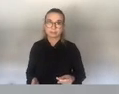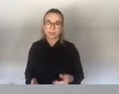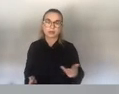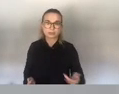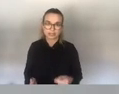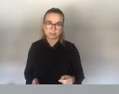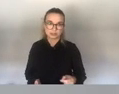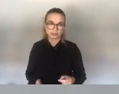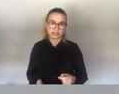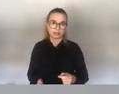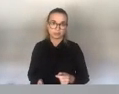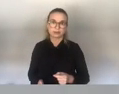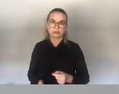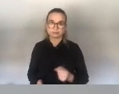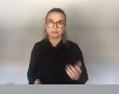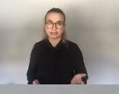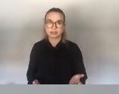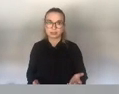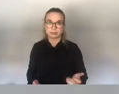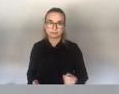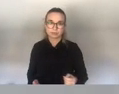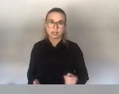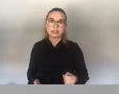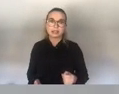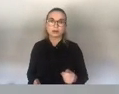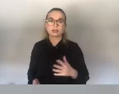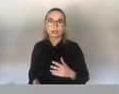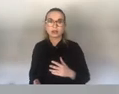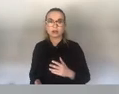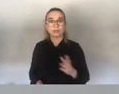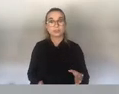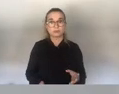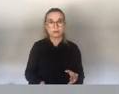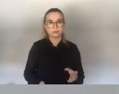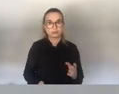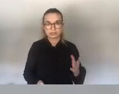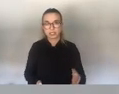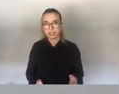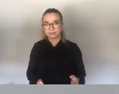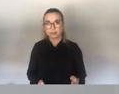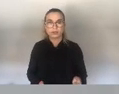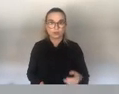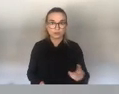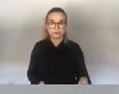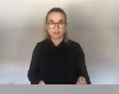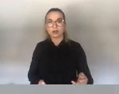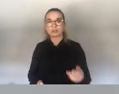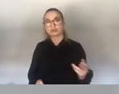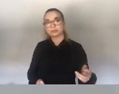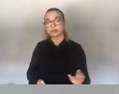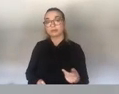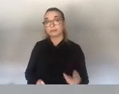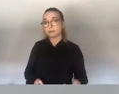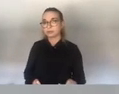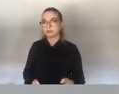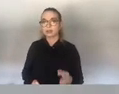veterans. It also has to be associated with less stigma. Now, unlike our closest rivals listed here, who use VR in